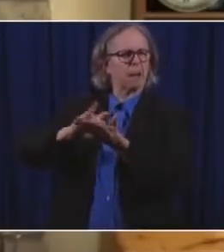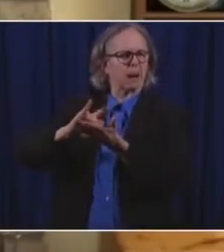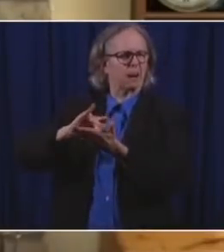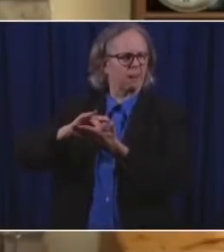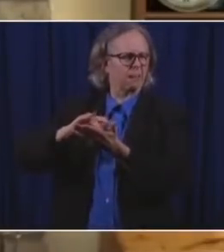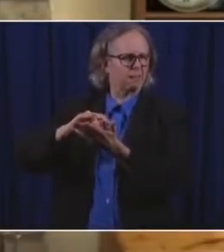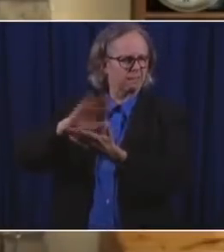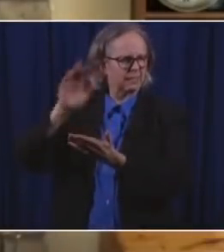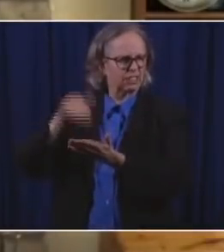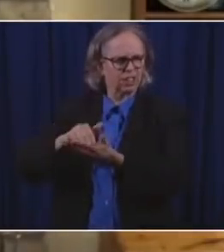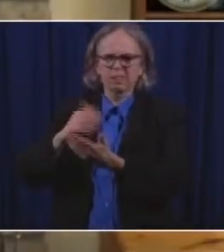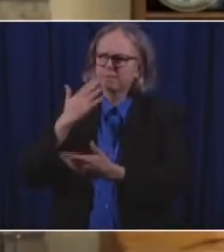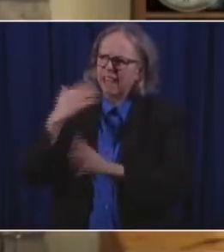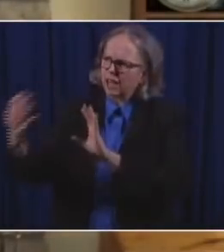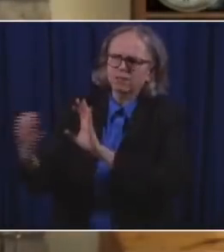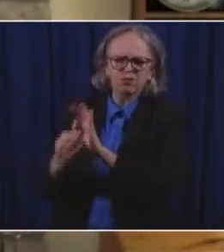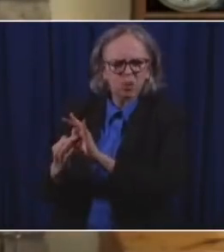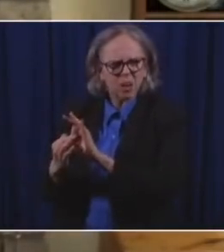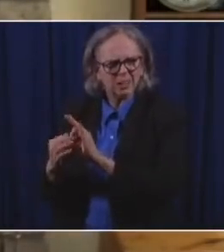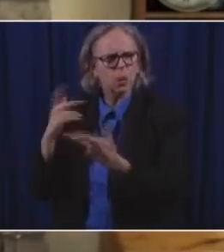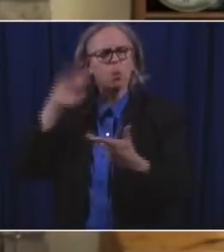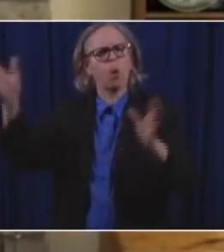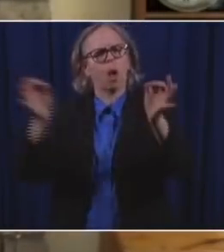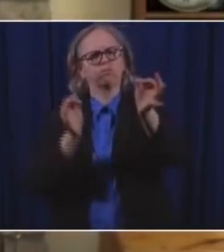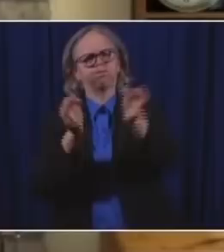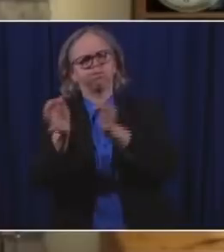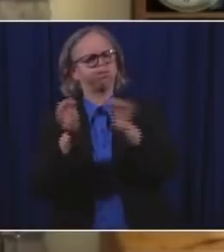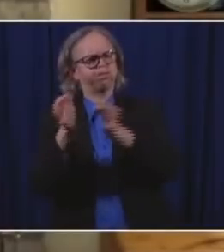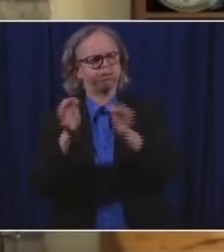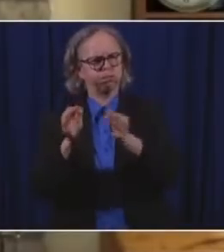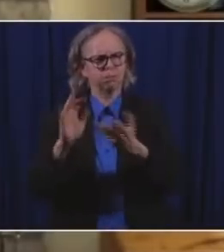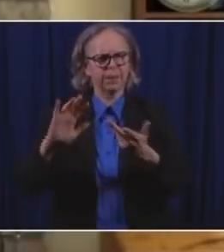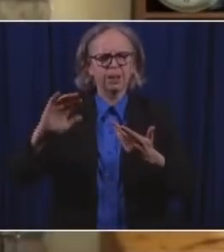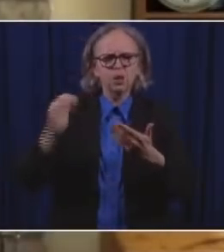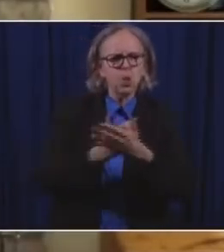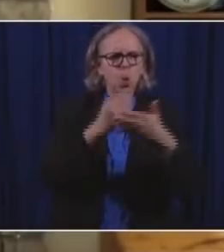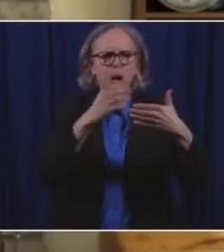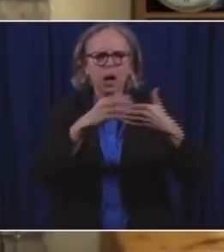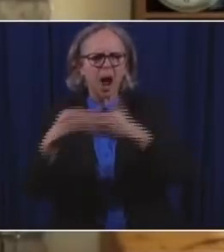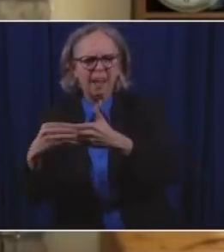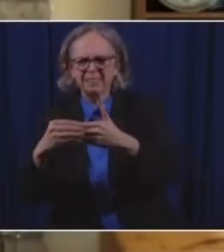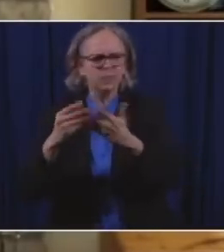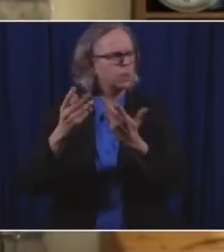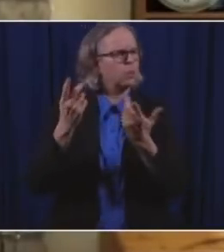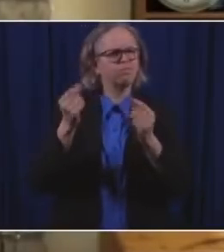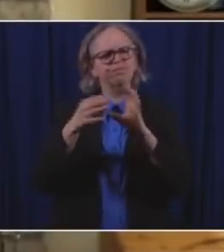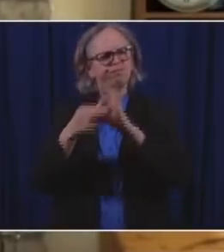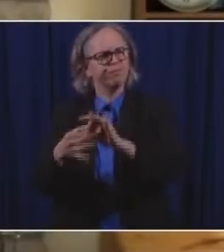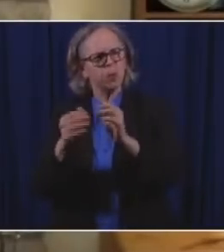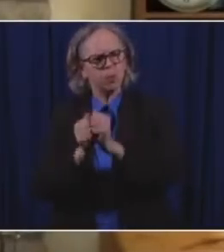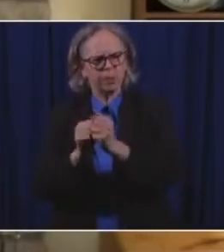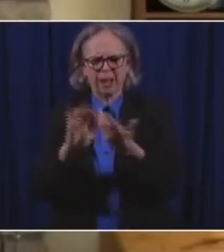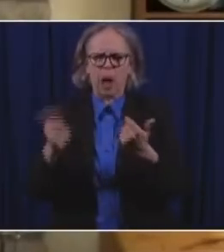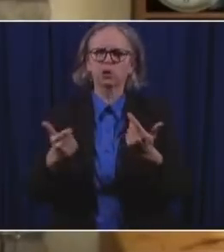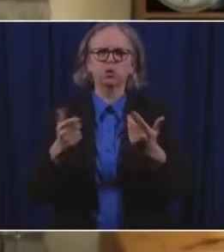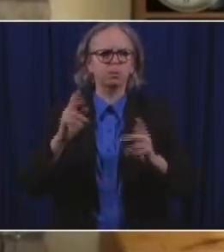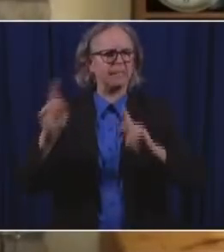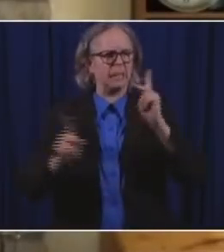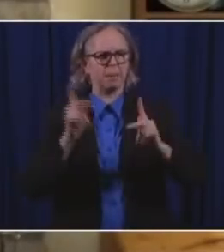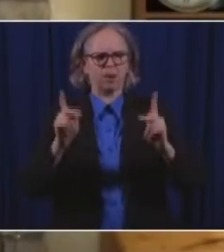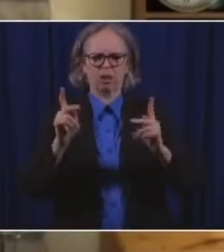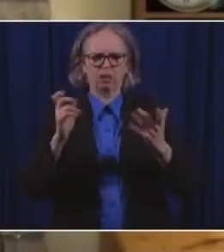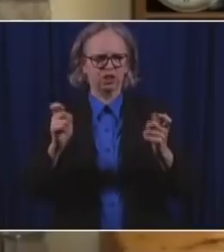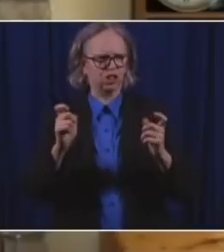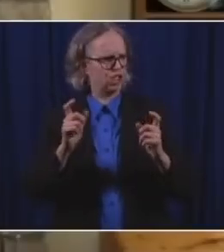He's going to explain new guidelines for quarantining after exposure to someone with COVID-19.